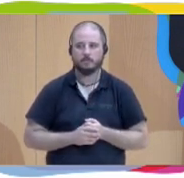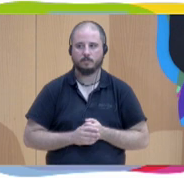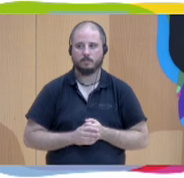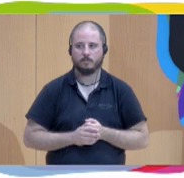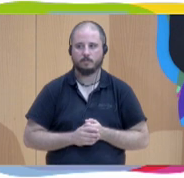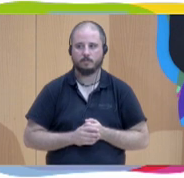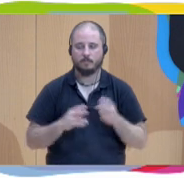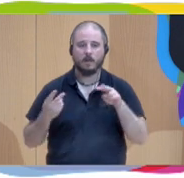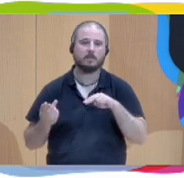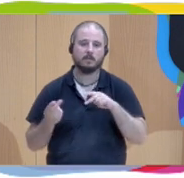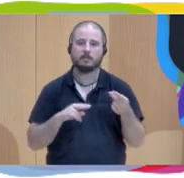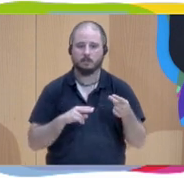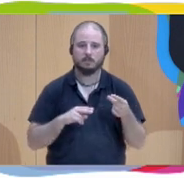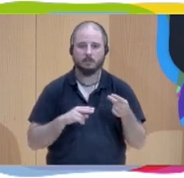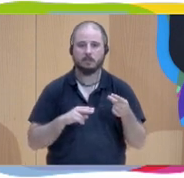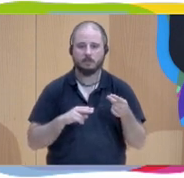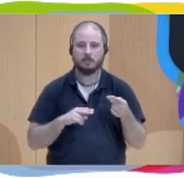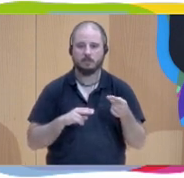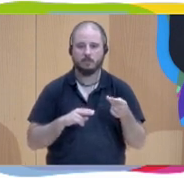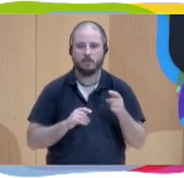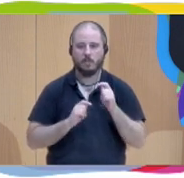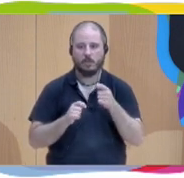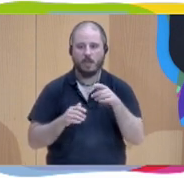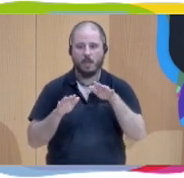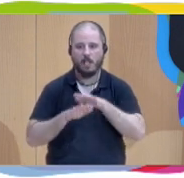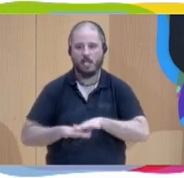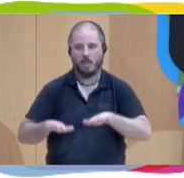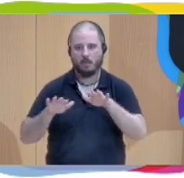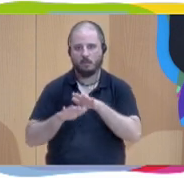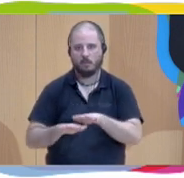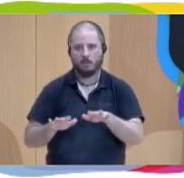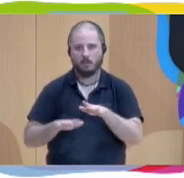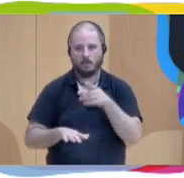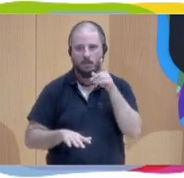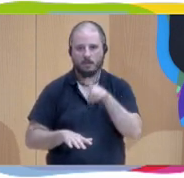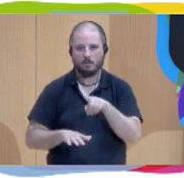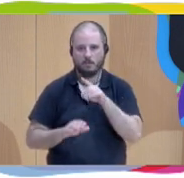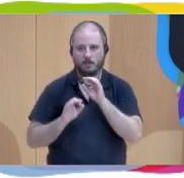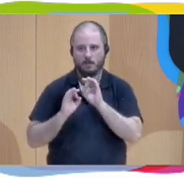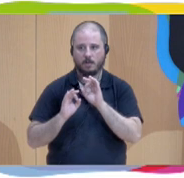it is a part of being dialogical, doing things in a calm way.